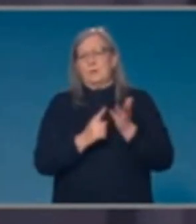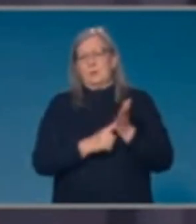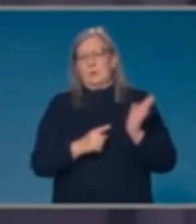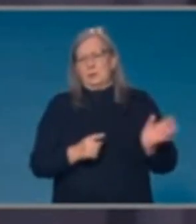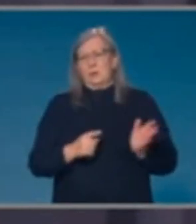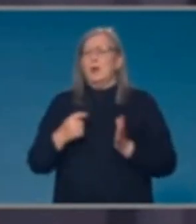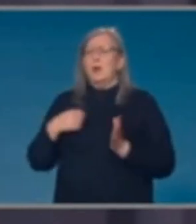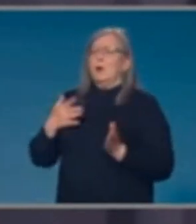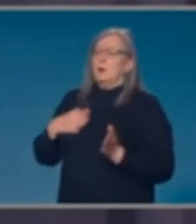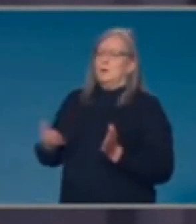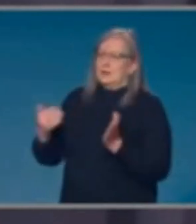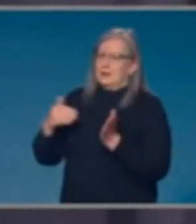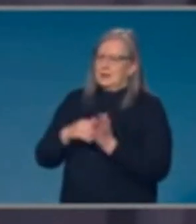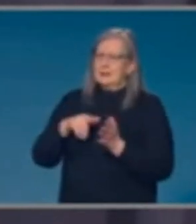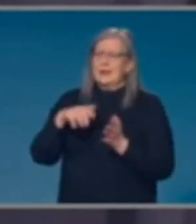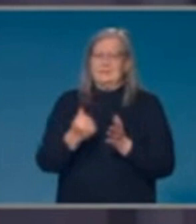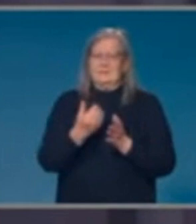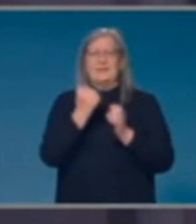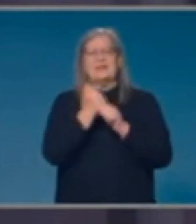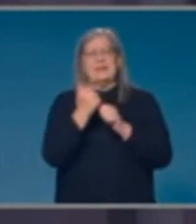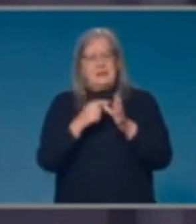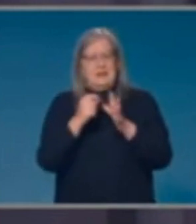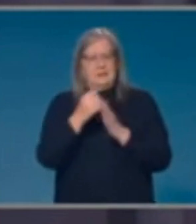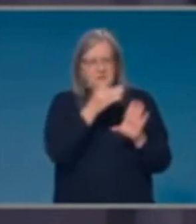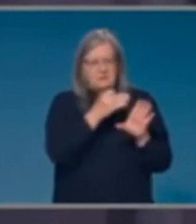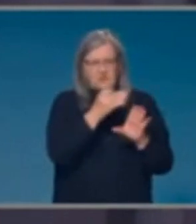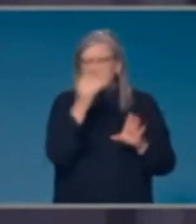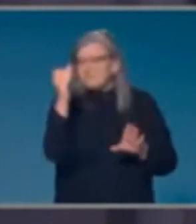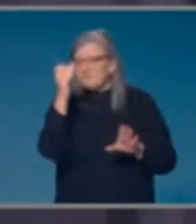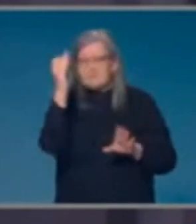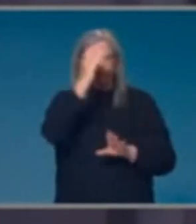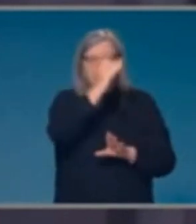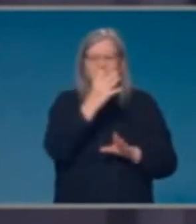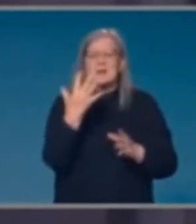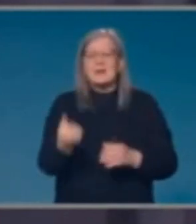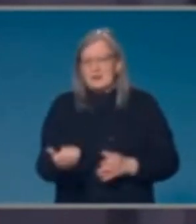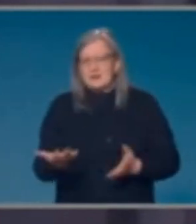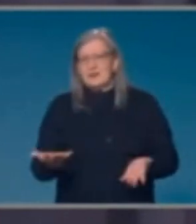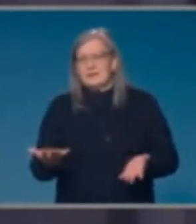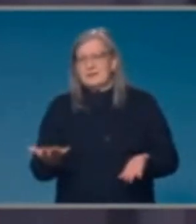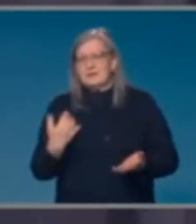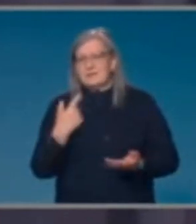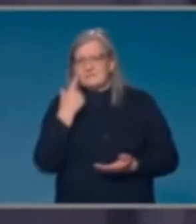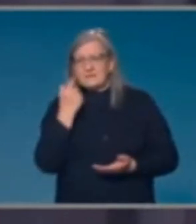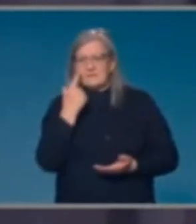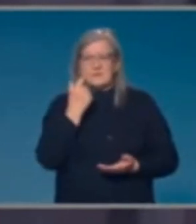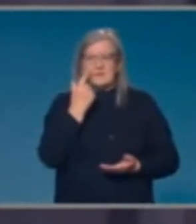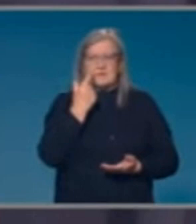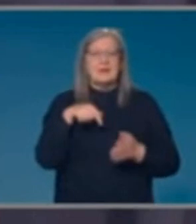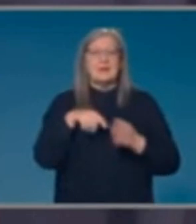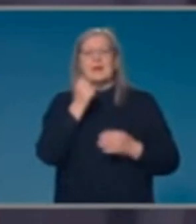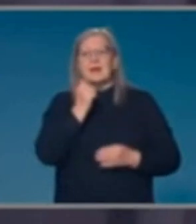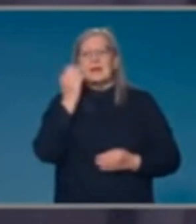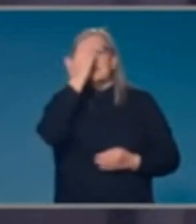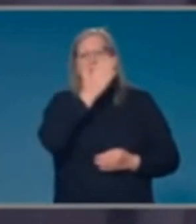there is a gap. There's no question that has emerged over the last couple of months in the Indigenous rollout, but that is